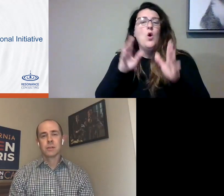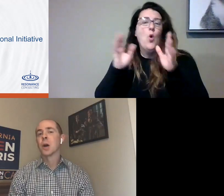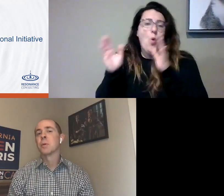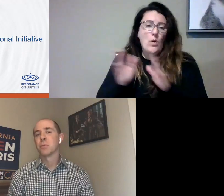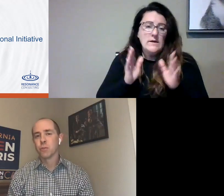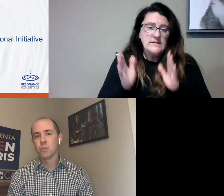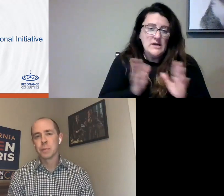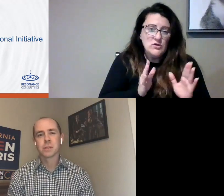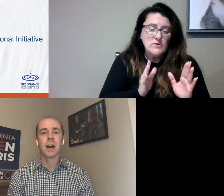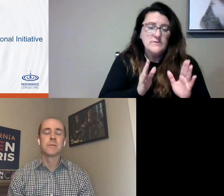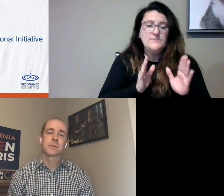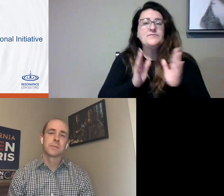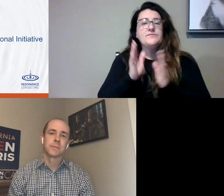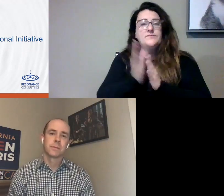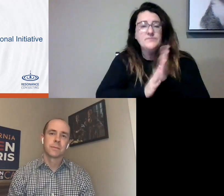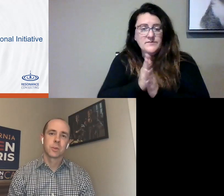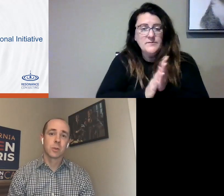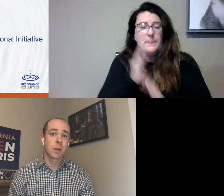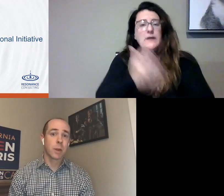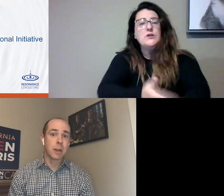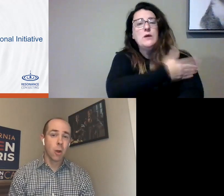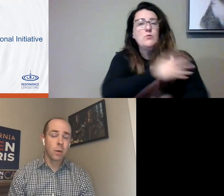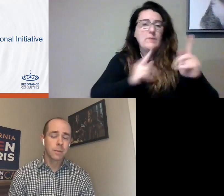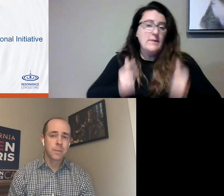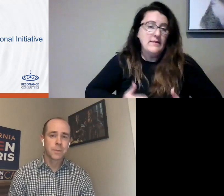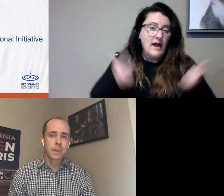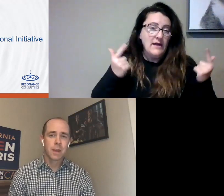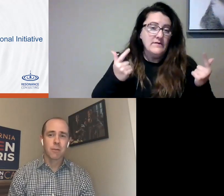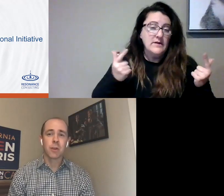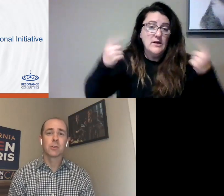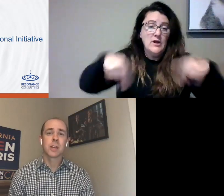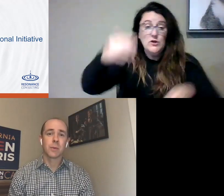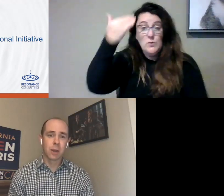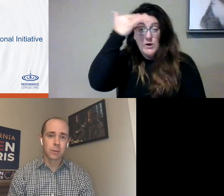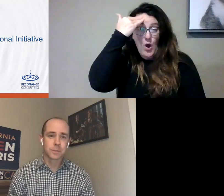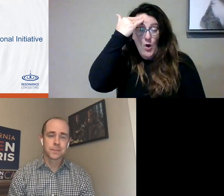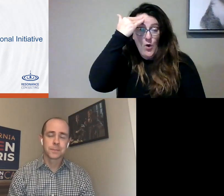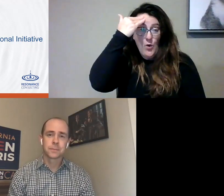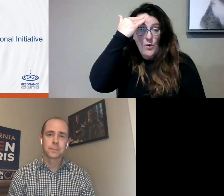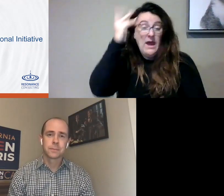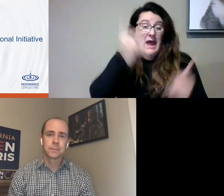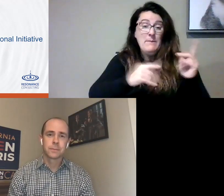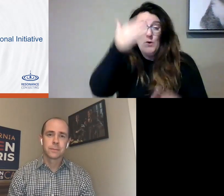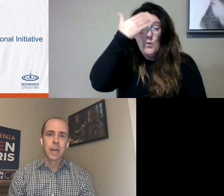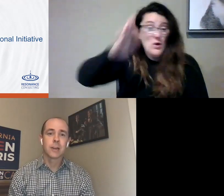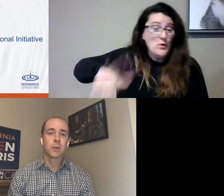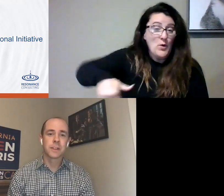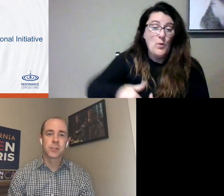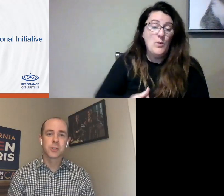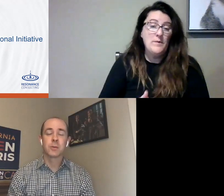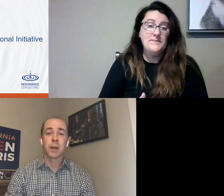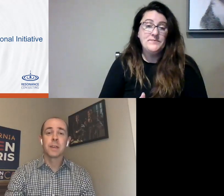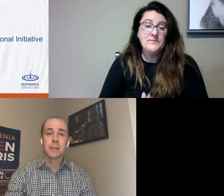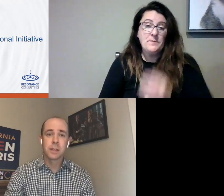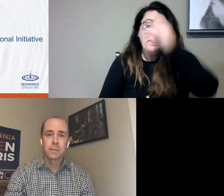vehicle to help improve people's lives, for those that we know and for those that we don't. I know that